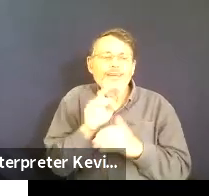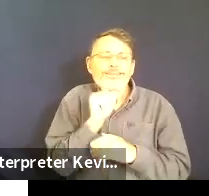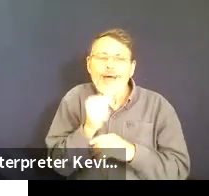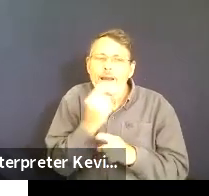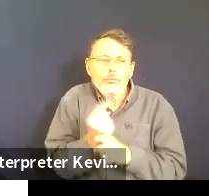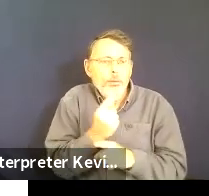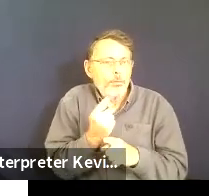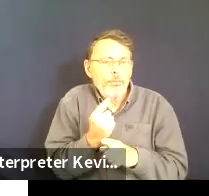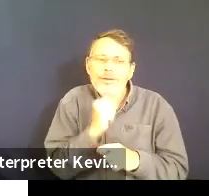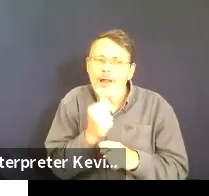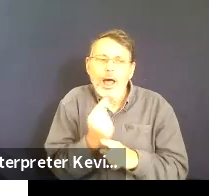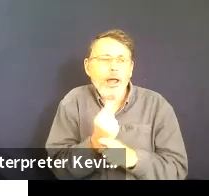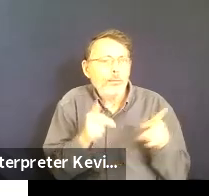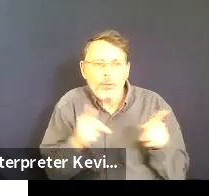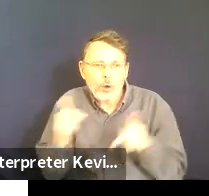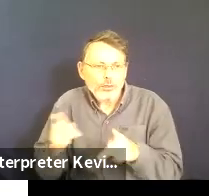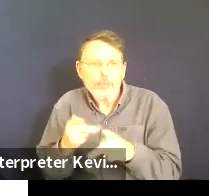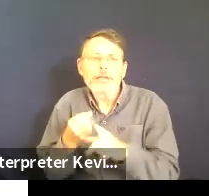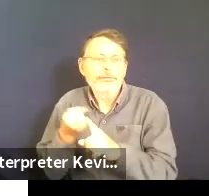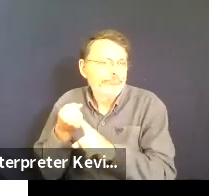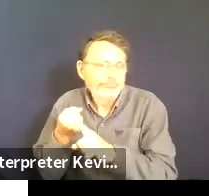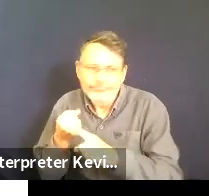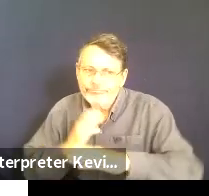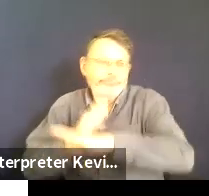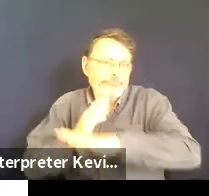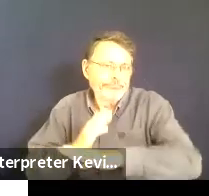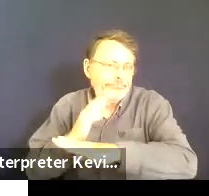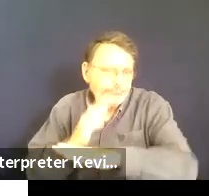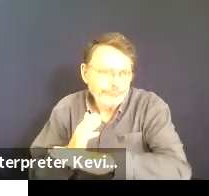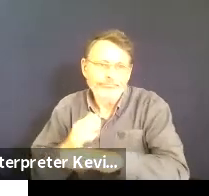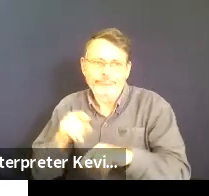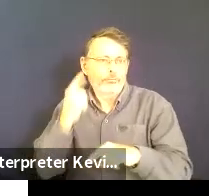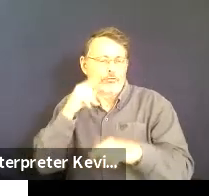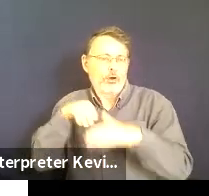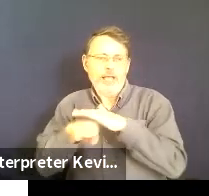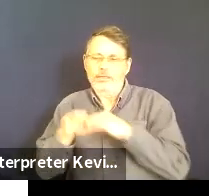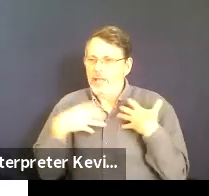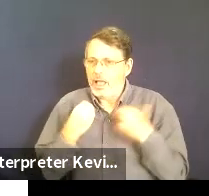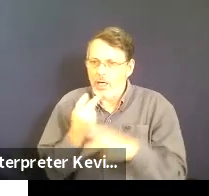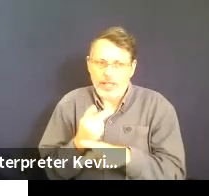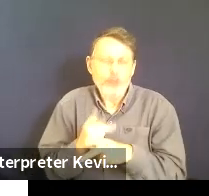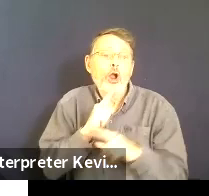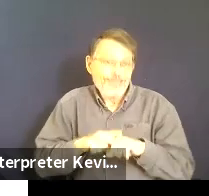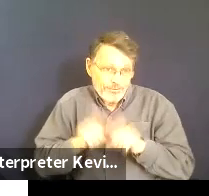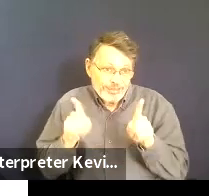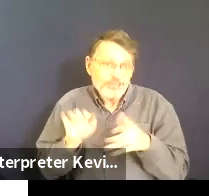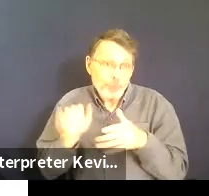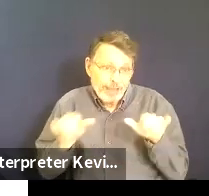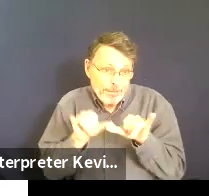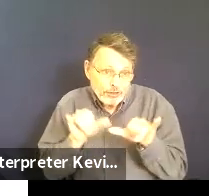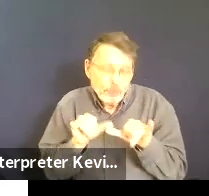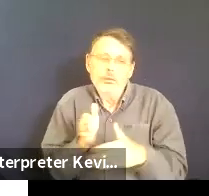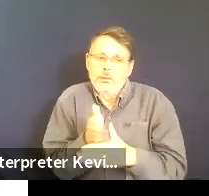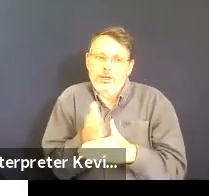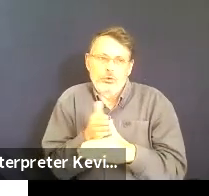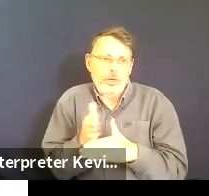prevent or decrease access to healthcare. There are measurable differences in the use of healthcare services and the quality